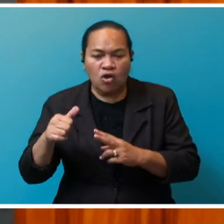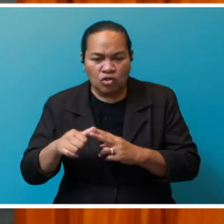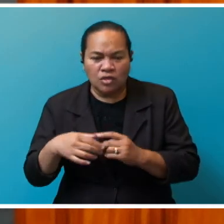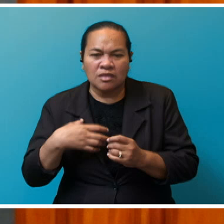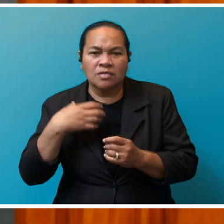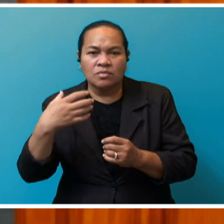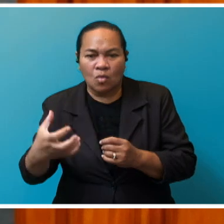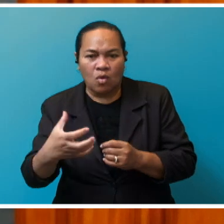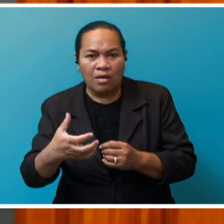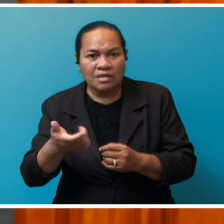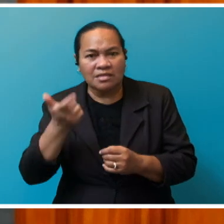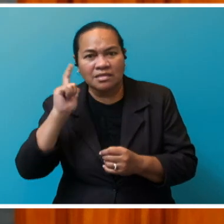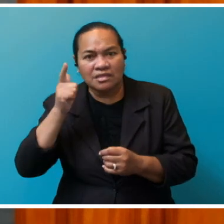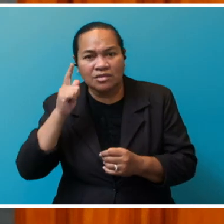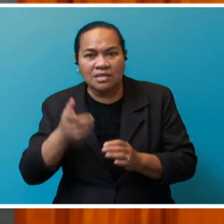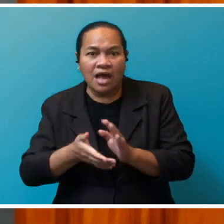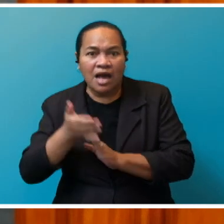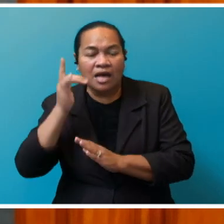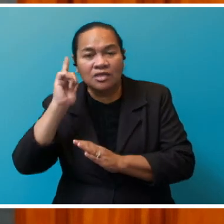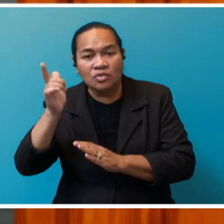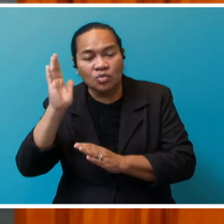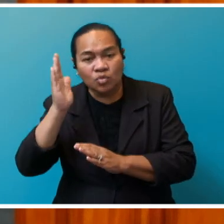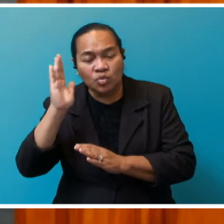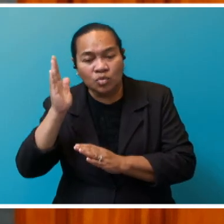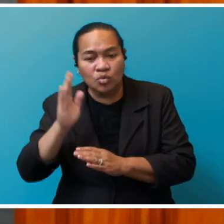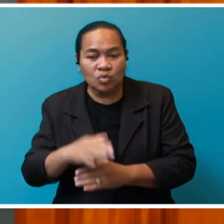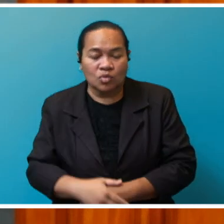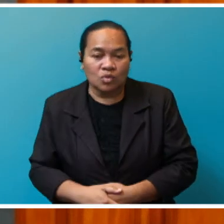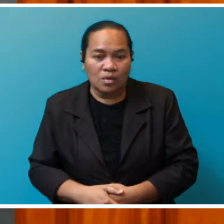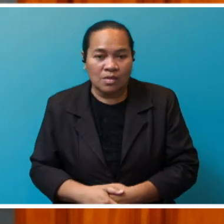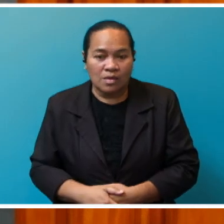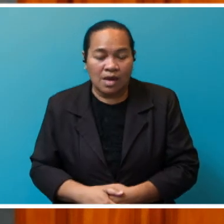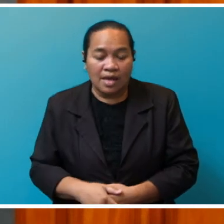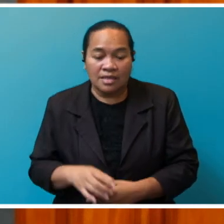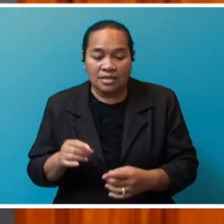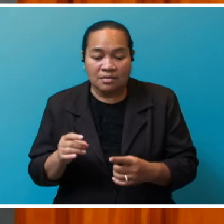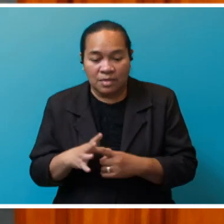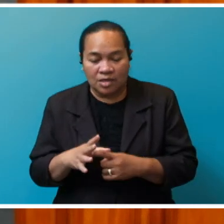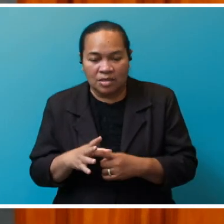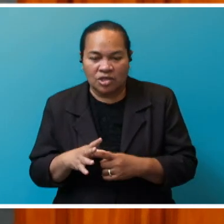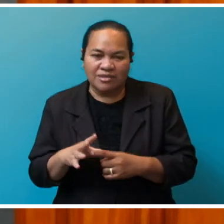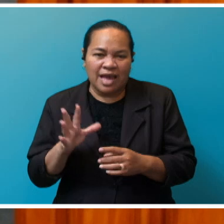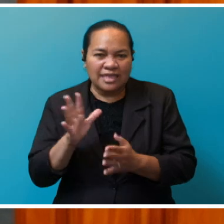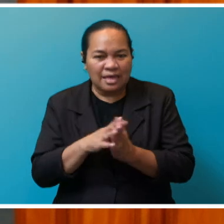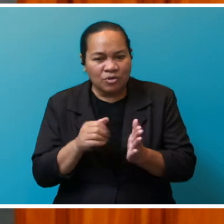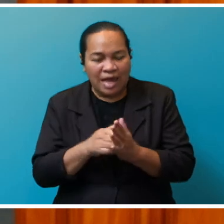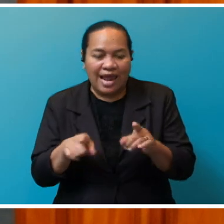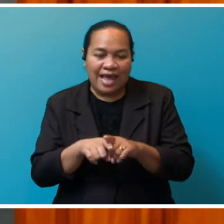school graduates in the special subject areas like